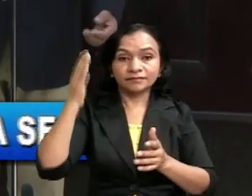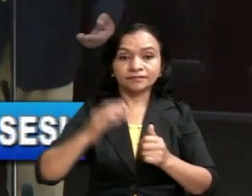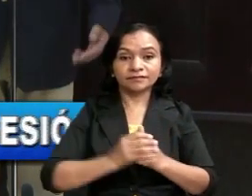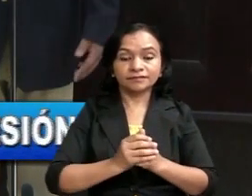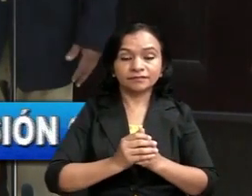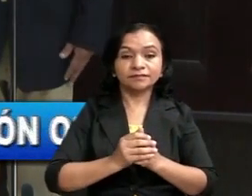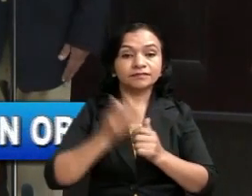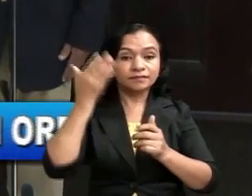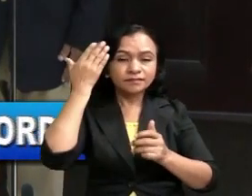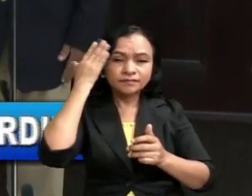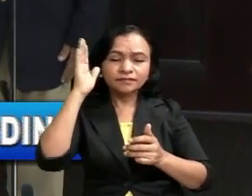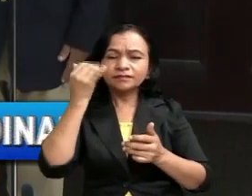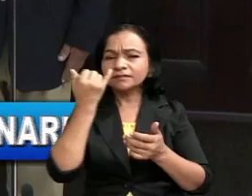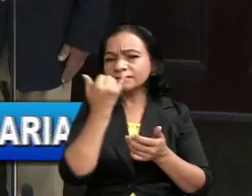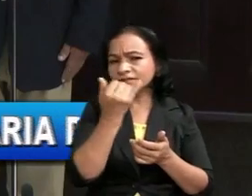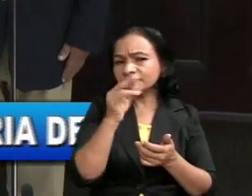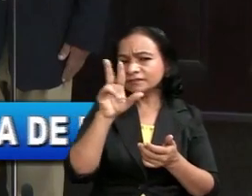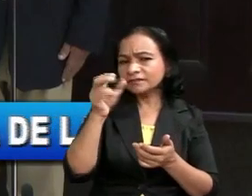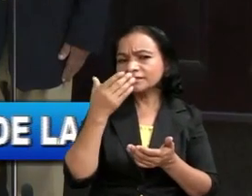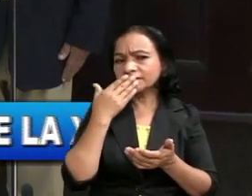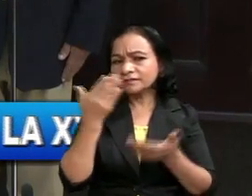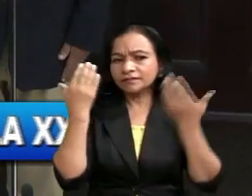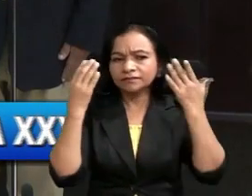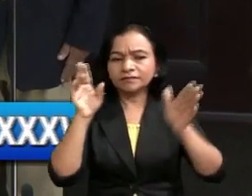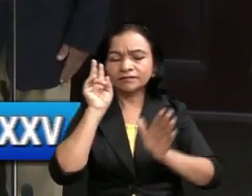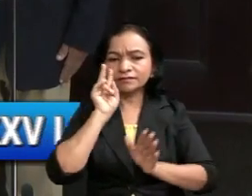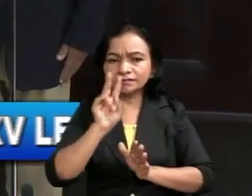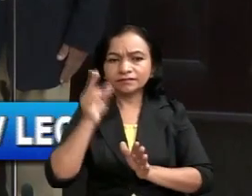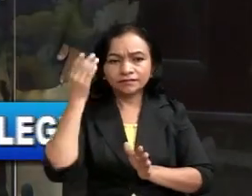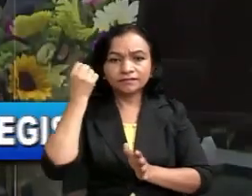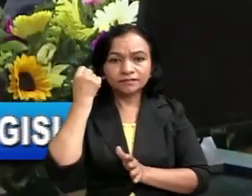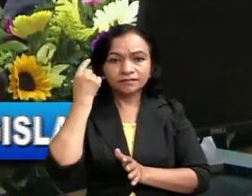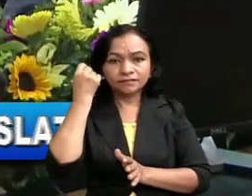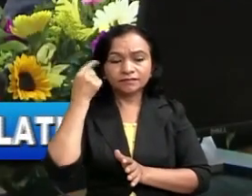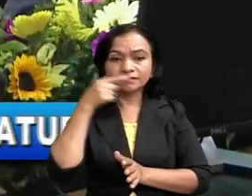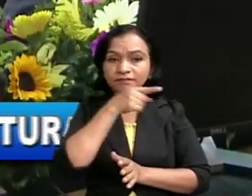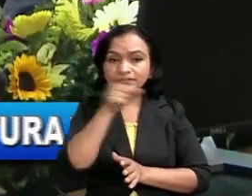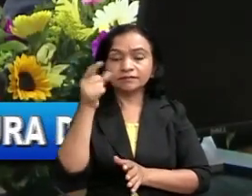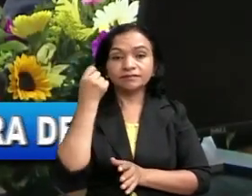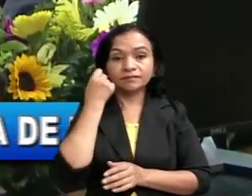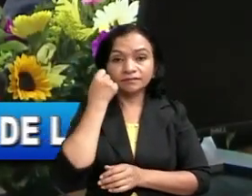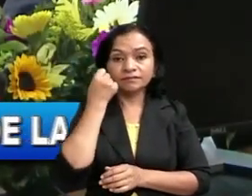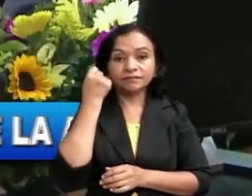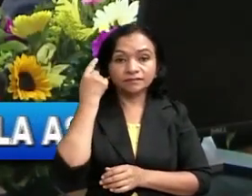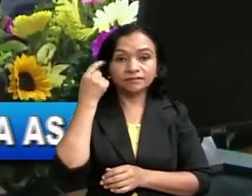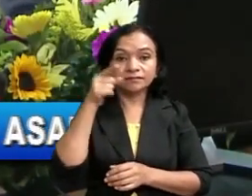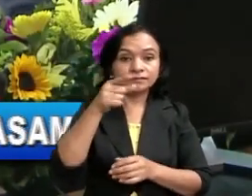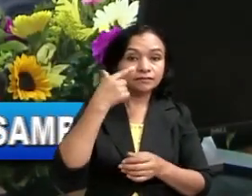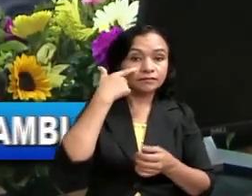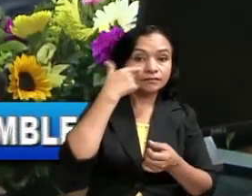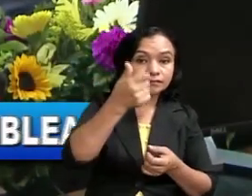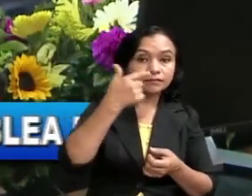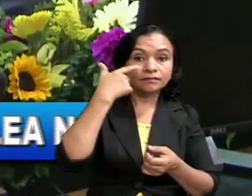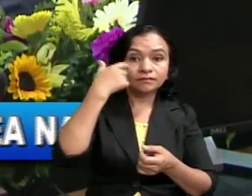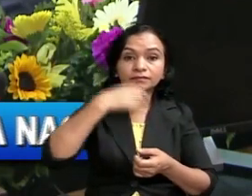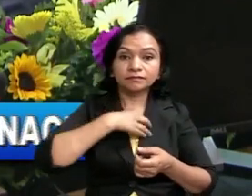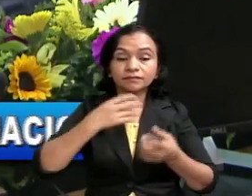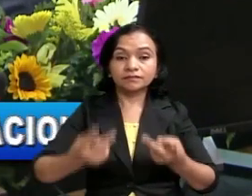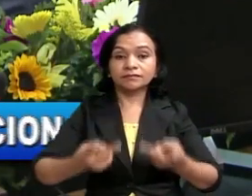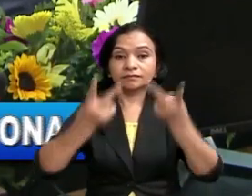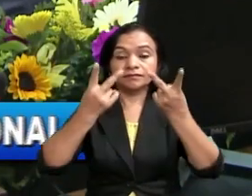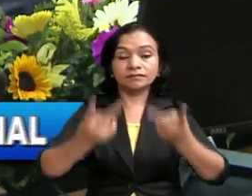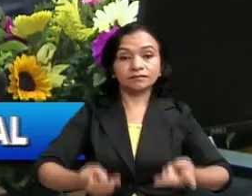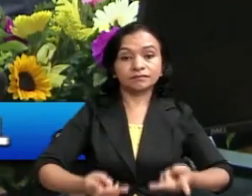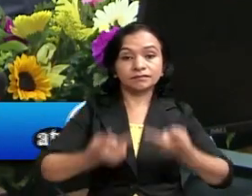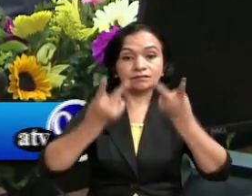Dales discernimiento. Let them know your will for their lives. Que ellos conozcan tu voluntad para sus vidas. And for the